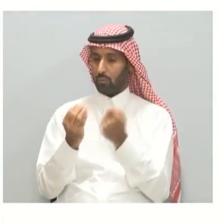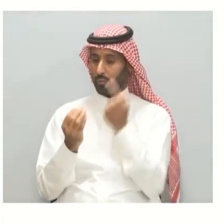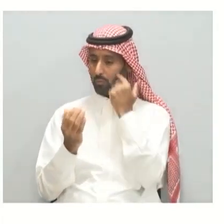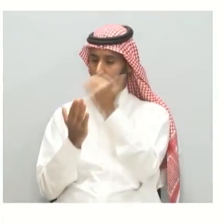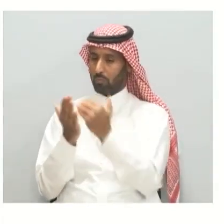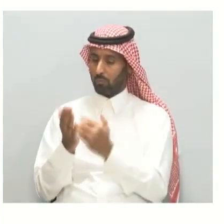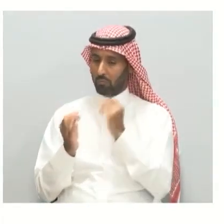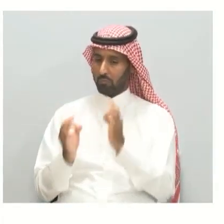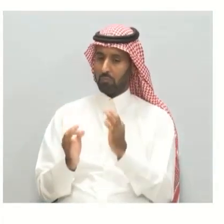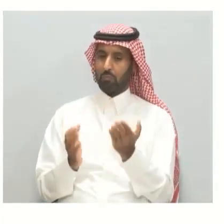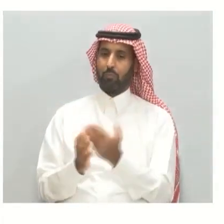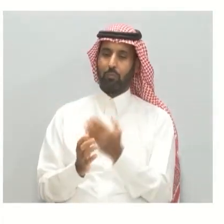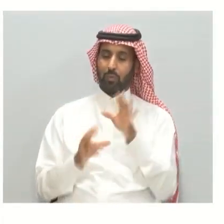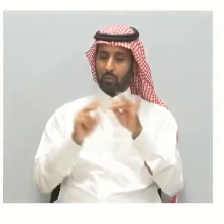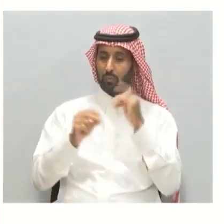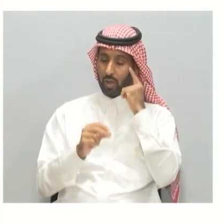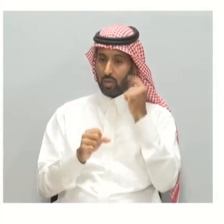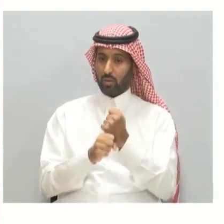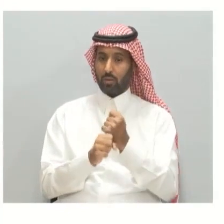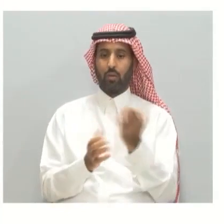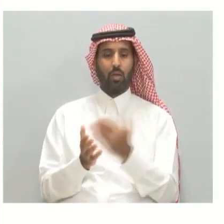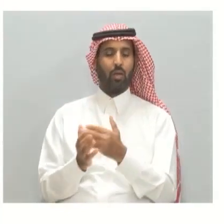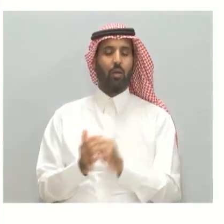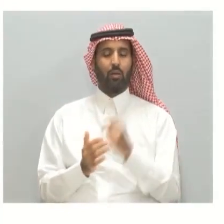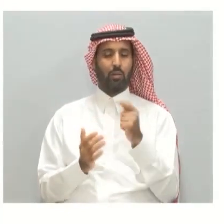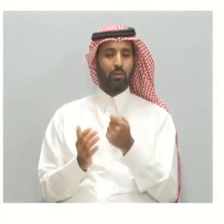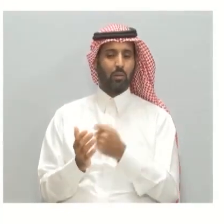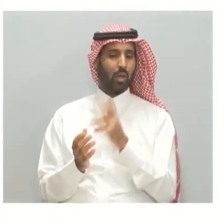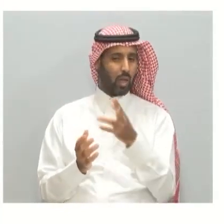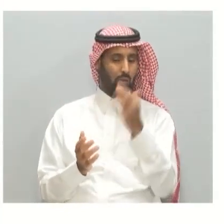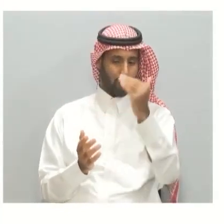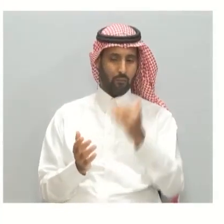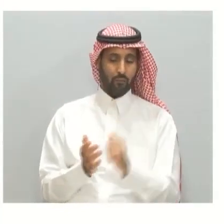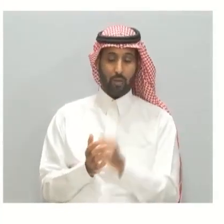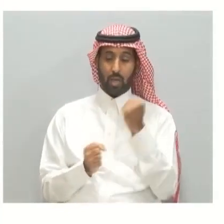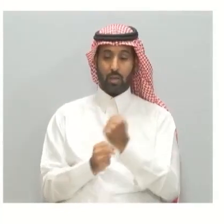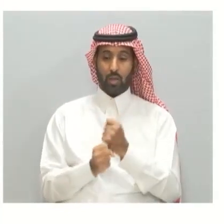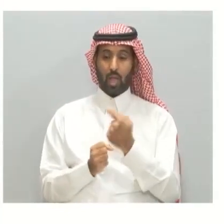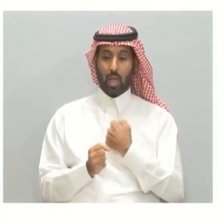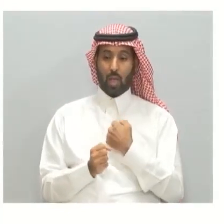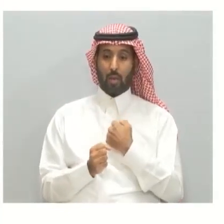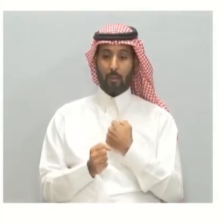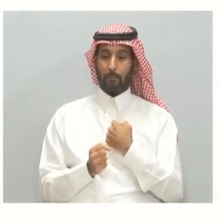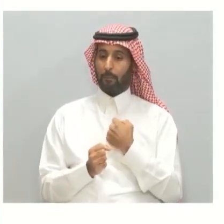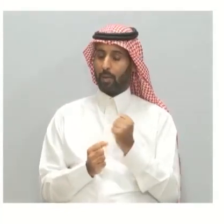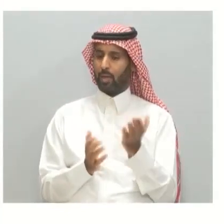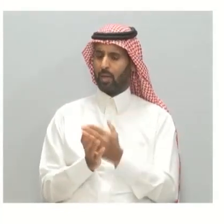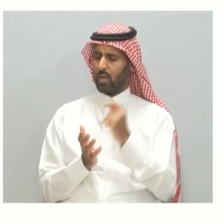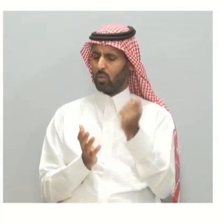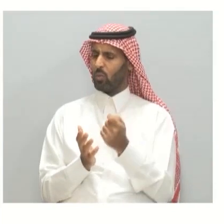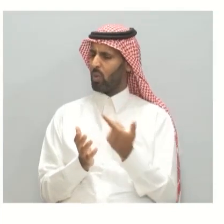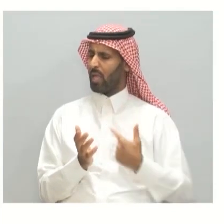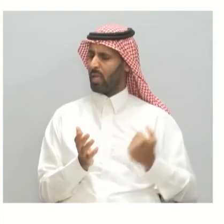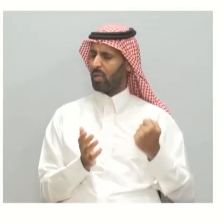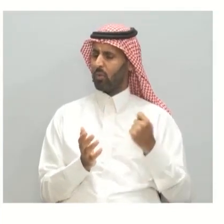your suitable job. And this is how you write the article, the job of A or an, and you write whatever